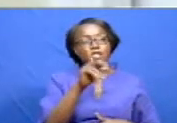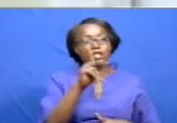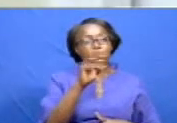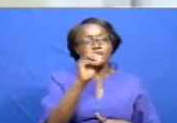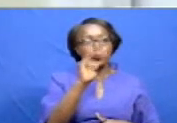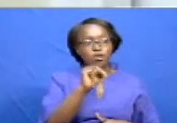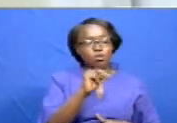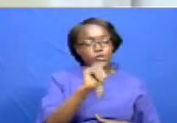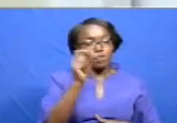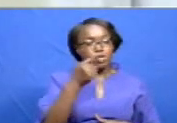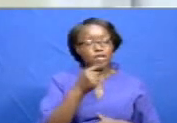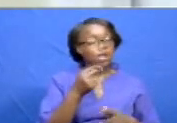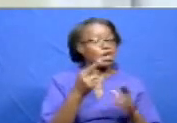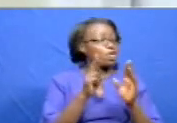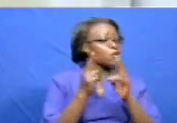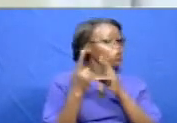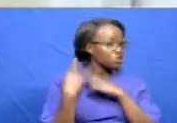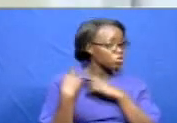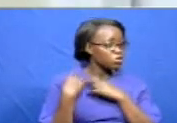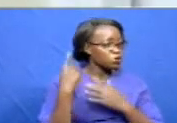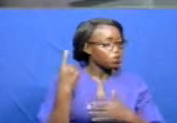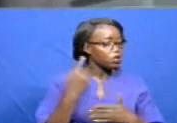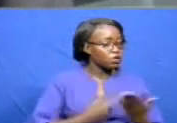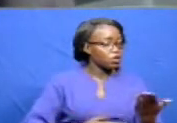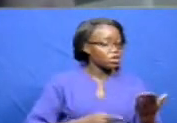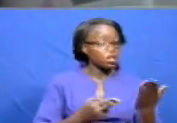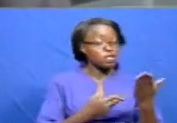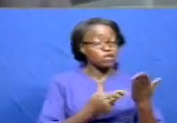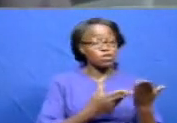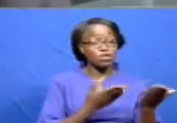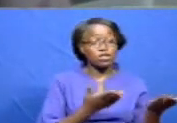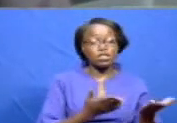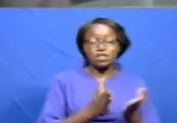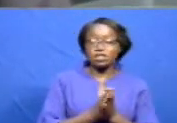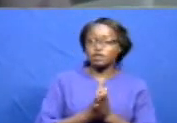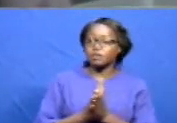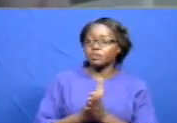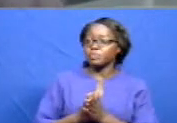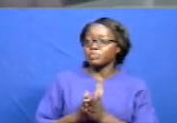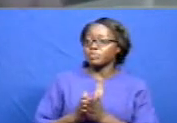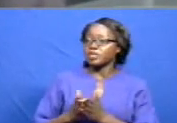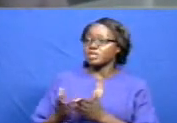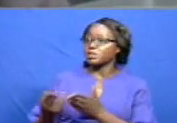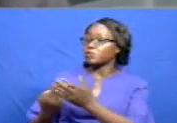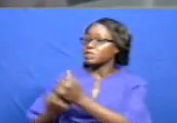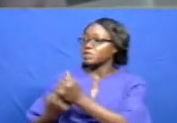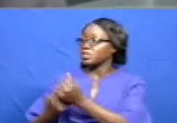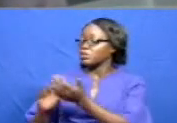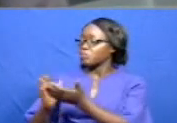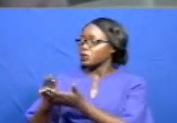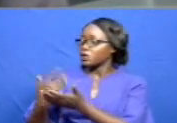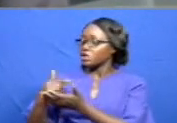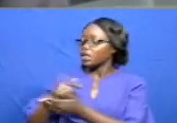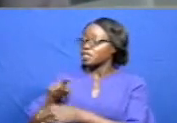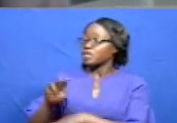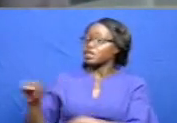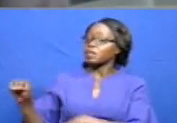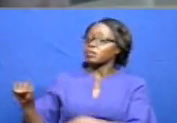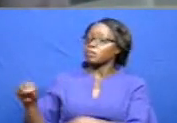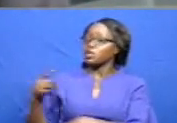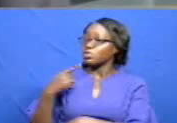what is the role of Telkom Kenya in this technology? Well, this is a very exciting partnership between ourselves and Loon.